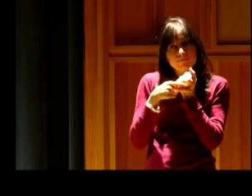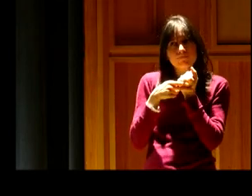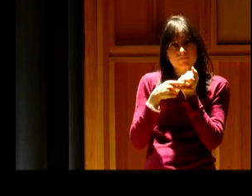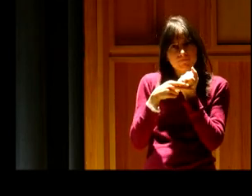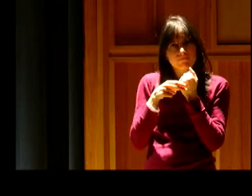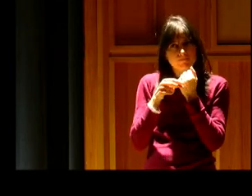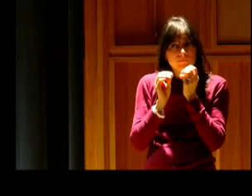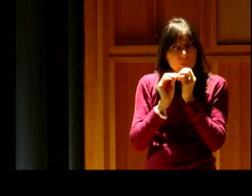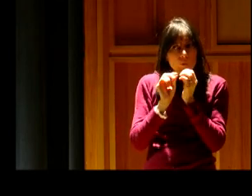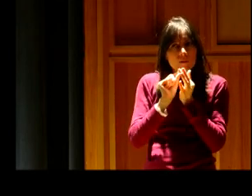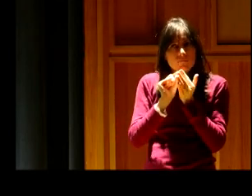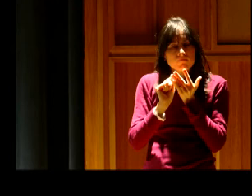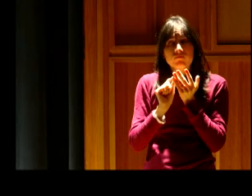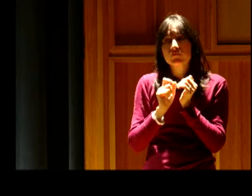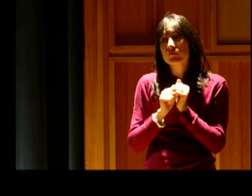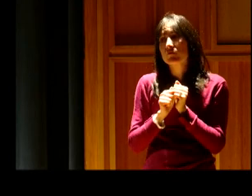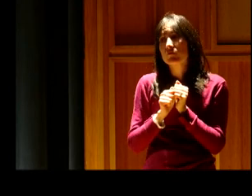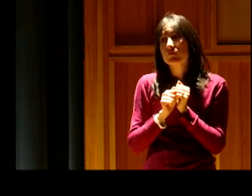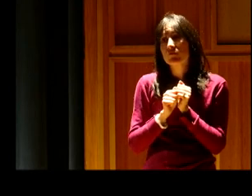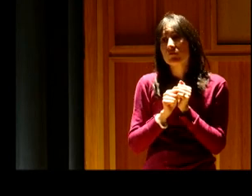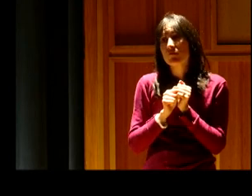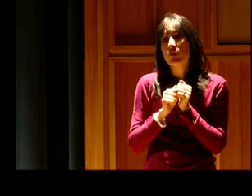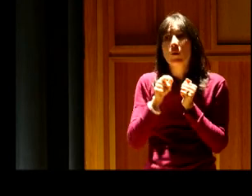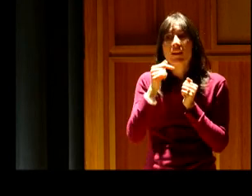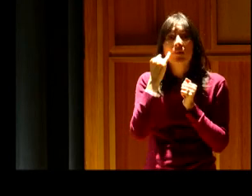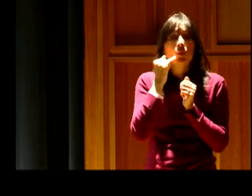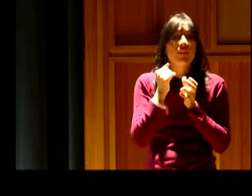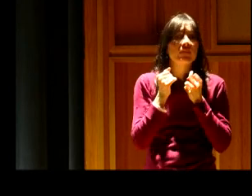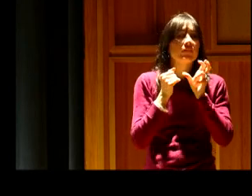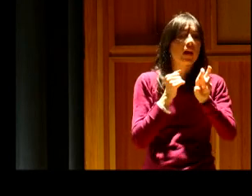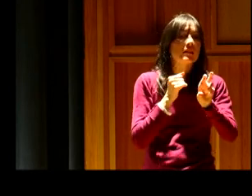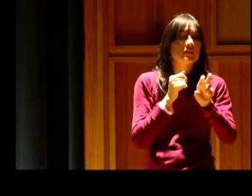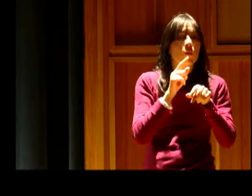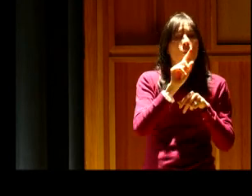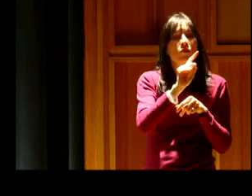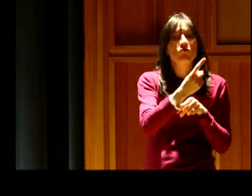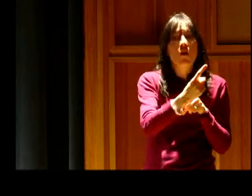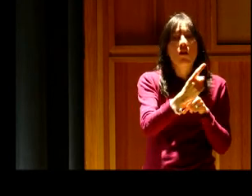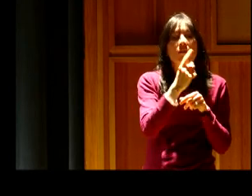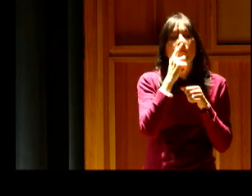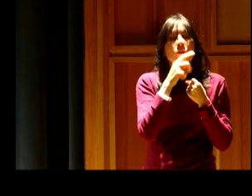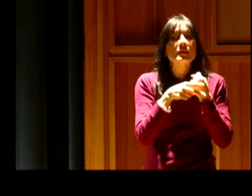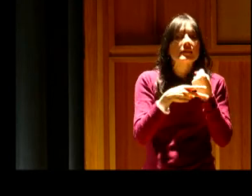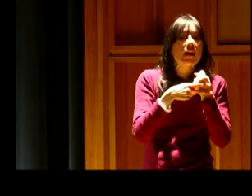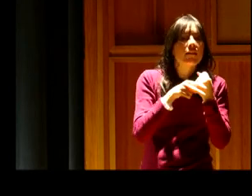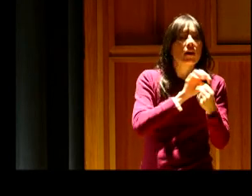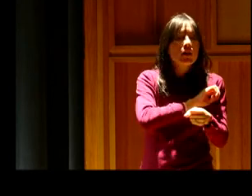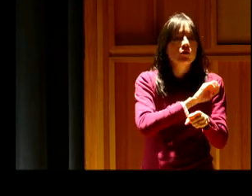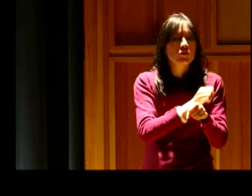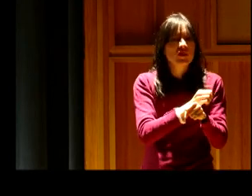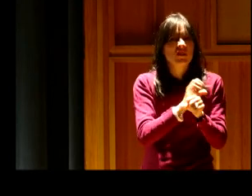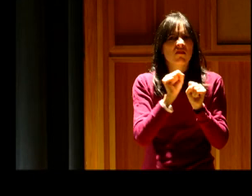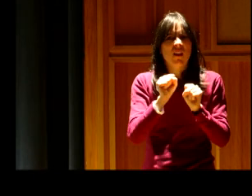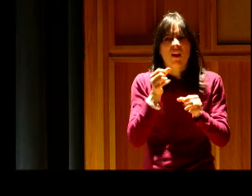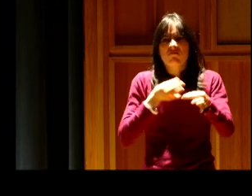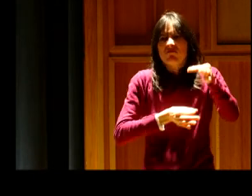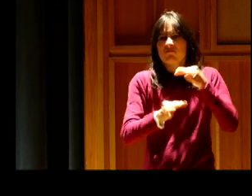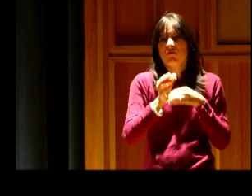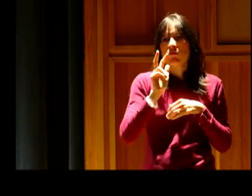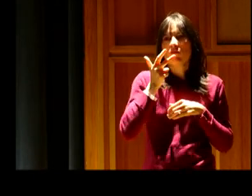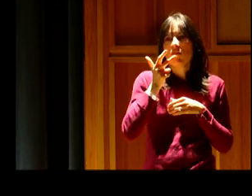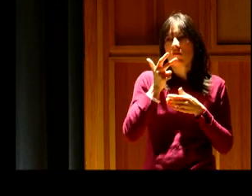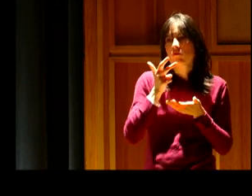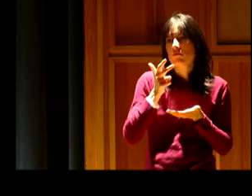country. It's said that for every dollar you invest in energy efficiency, you get about $3 back in costs that you